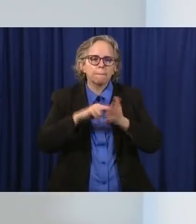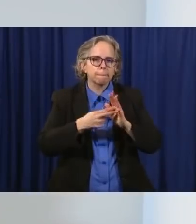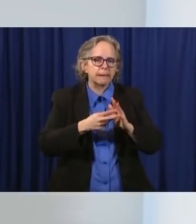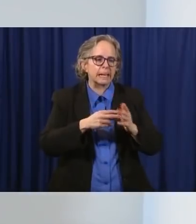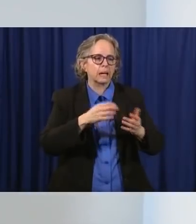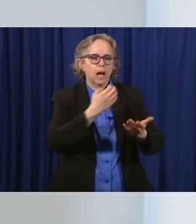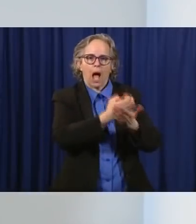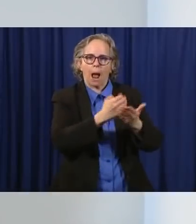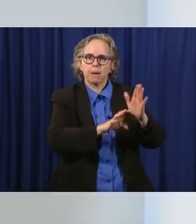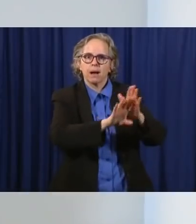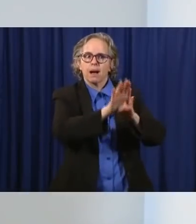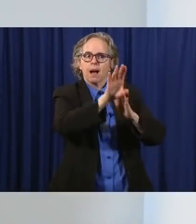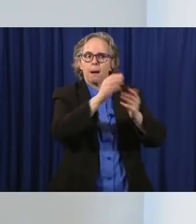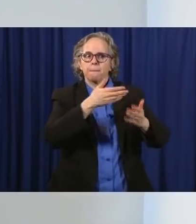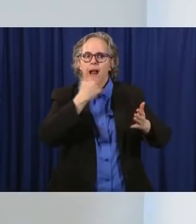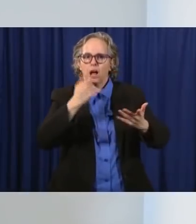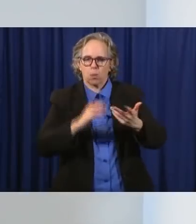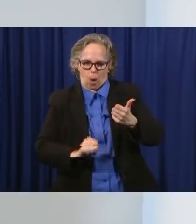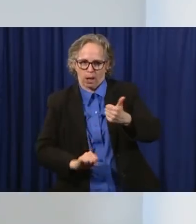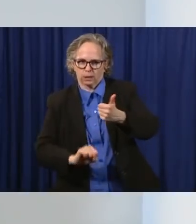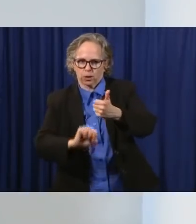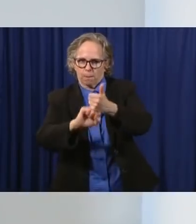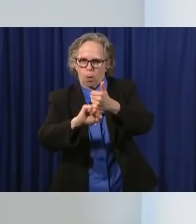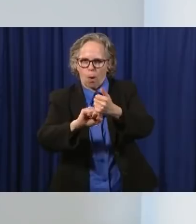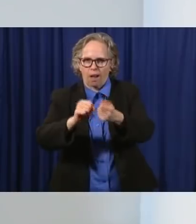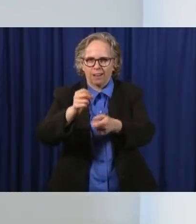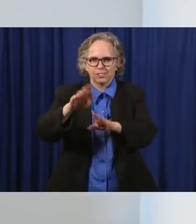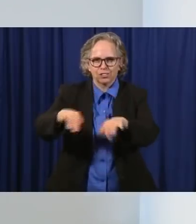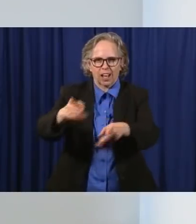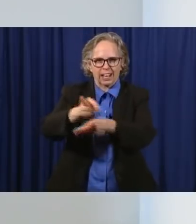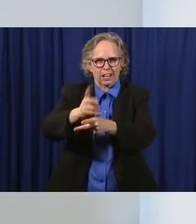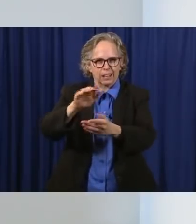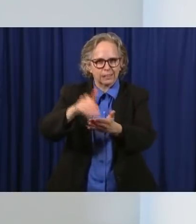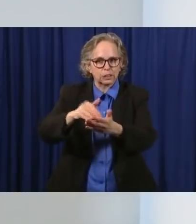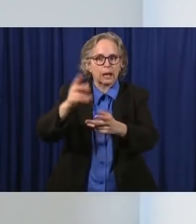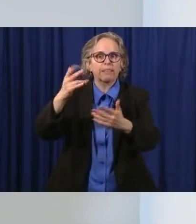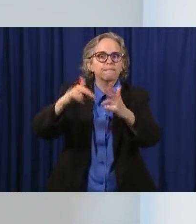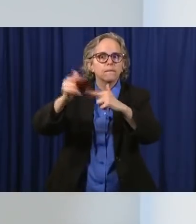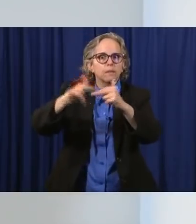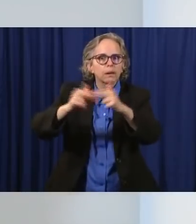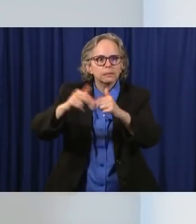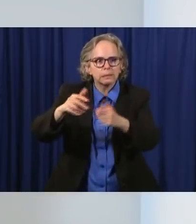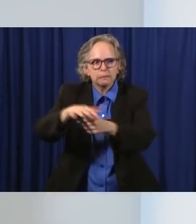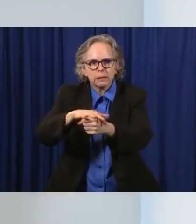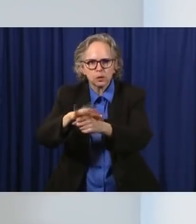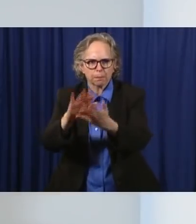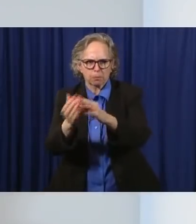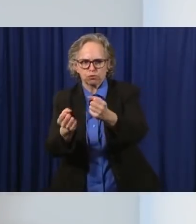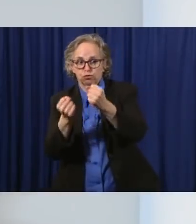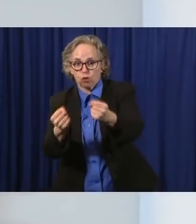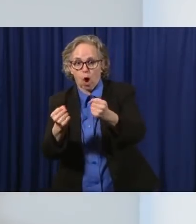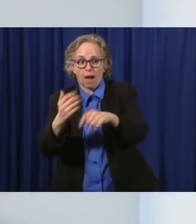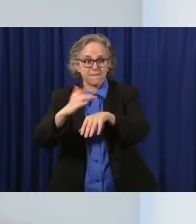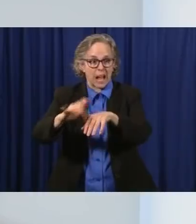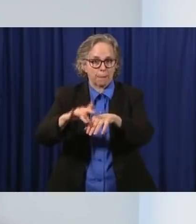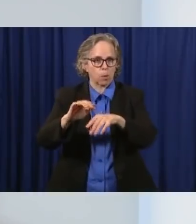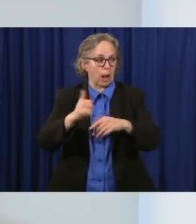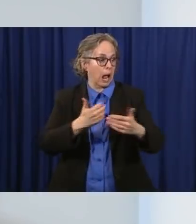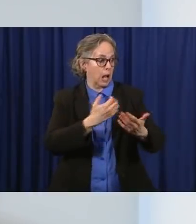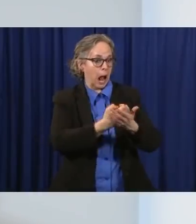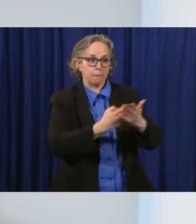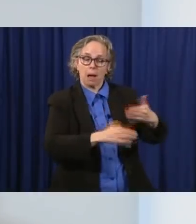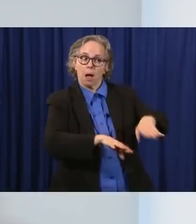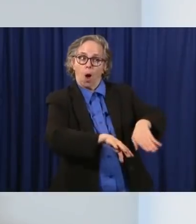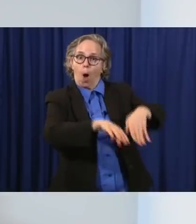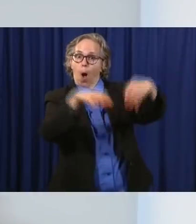facilities during this difficult time so that they will be there when the economy comes back. And those are also important things to